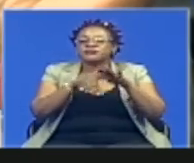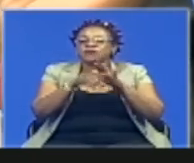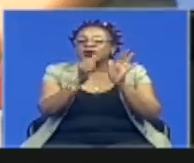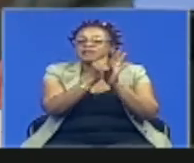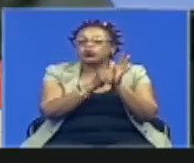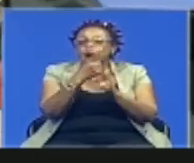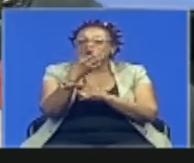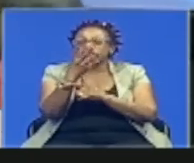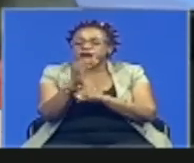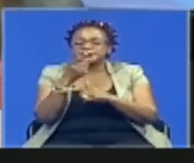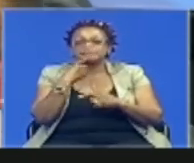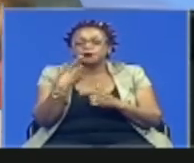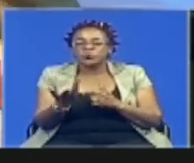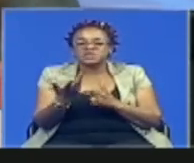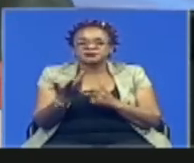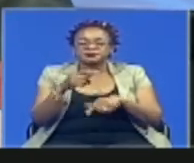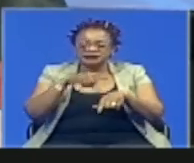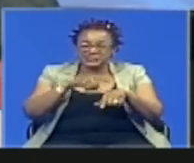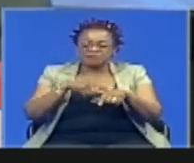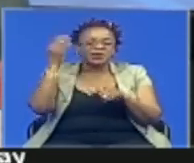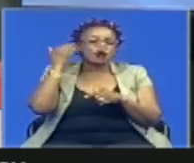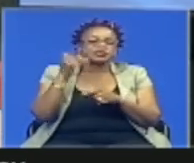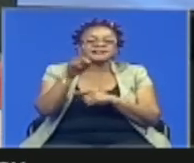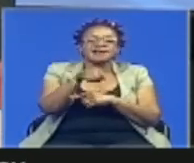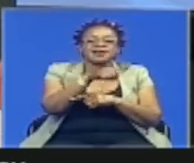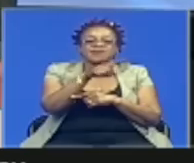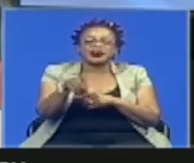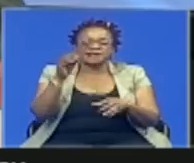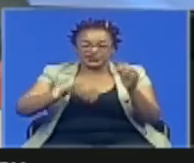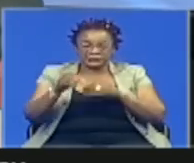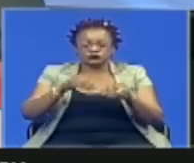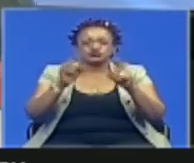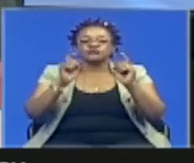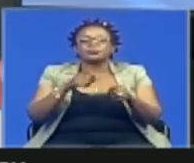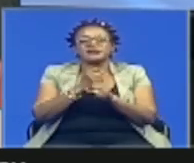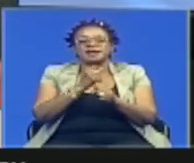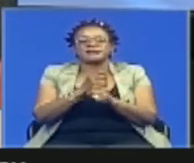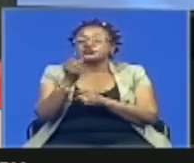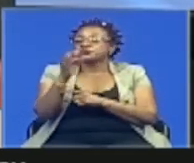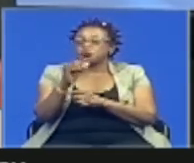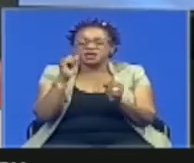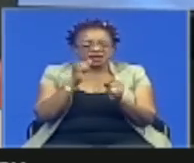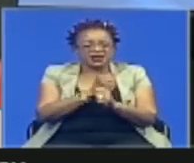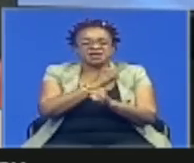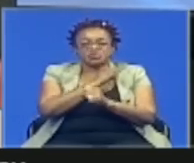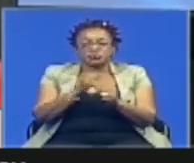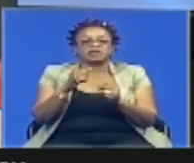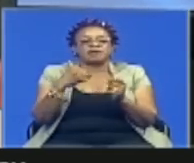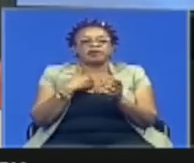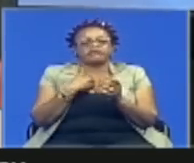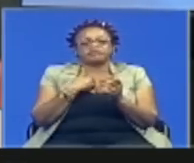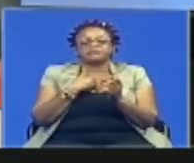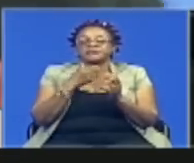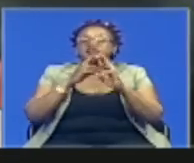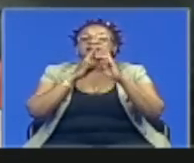which says that once the court has nullified, election should be done. Therefore, we cannot hold the end